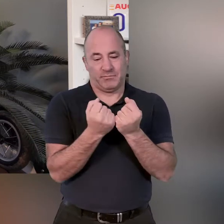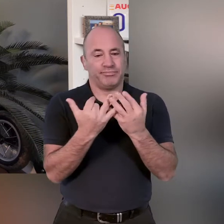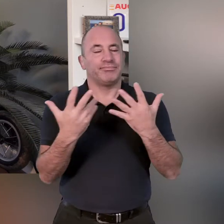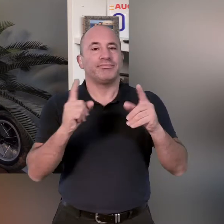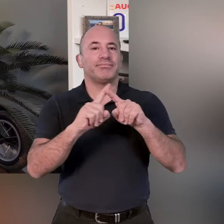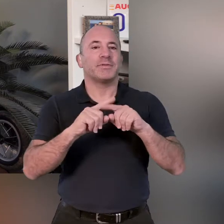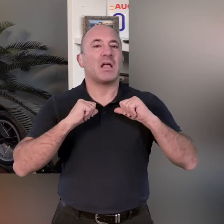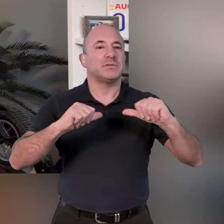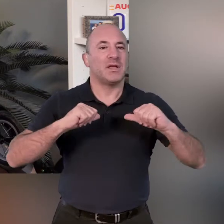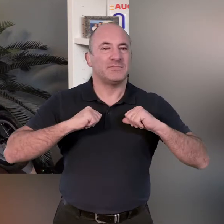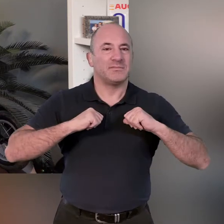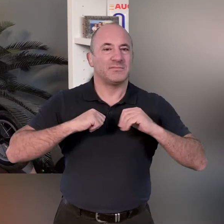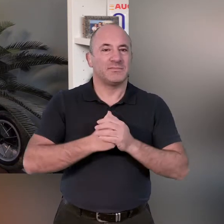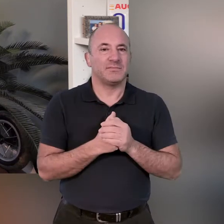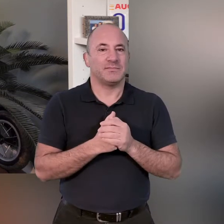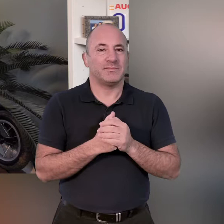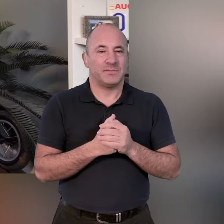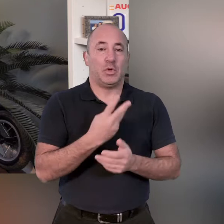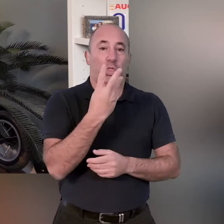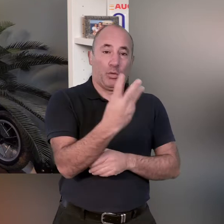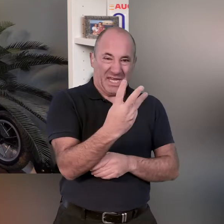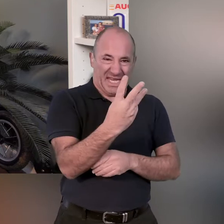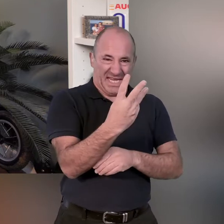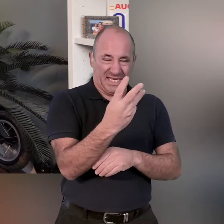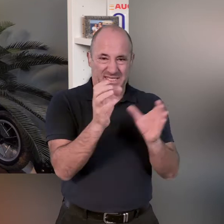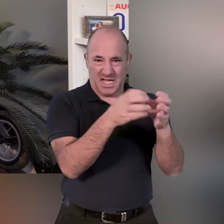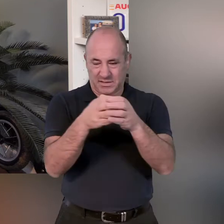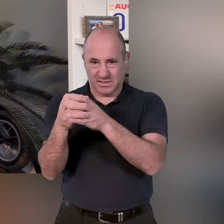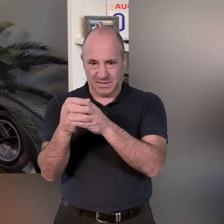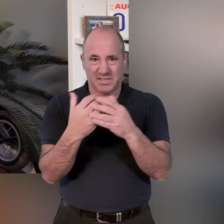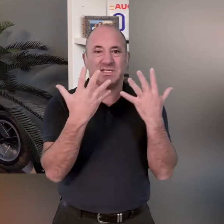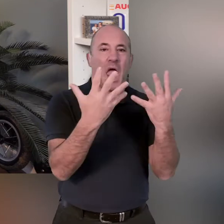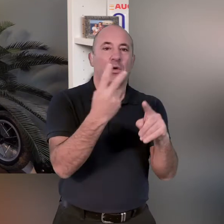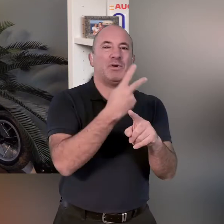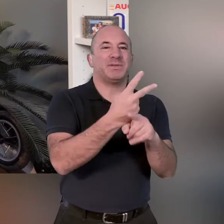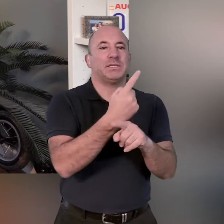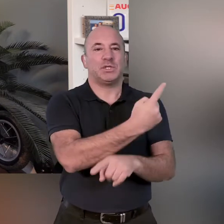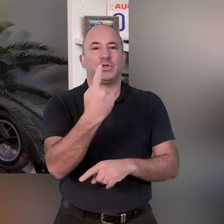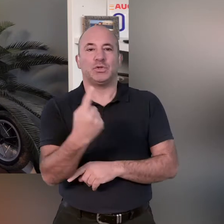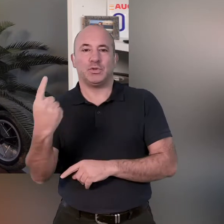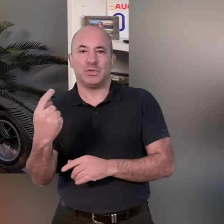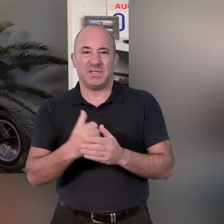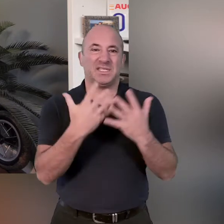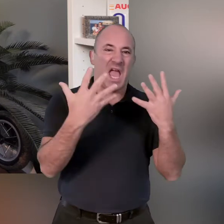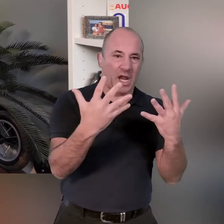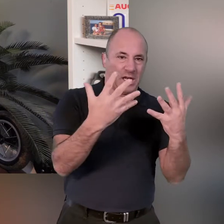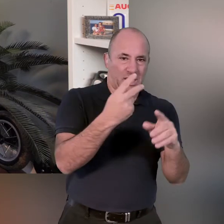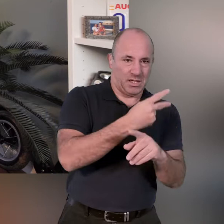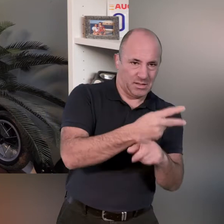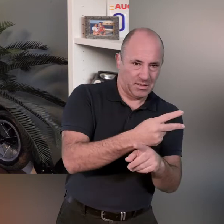doing several exercises, and we'll be doing 3 sets of 10 reps on all of them, okay? So we're doing